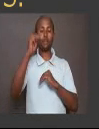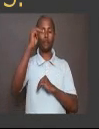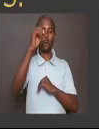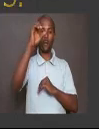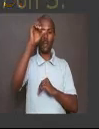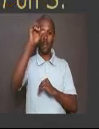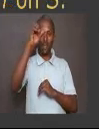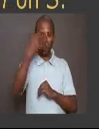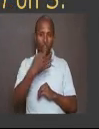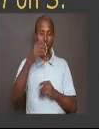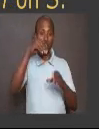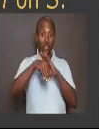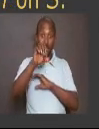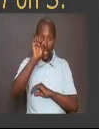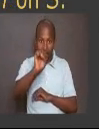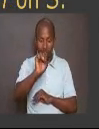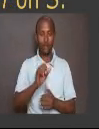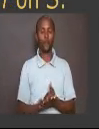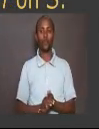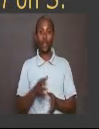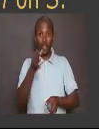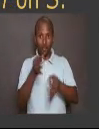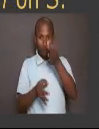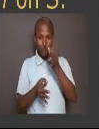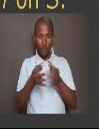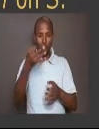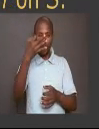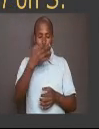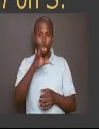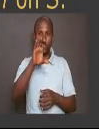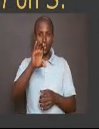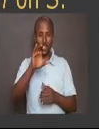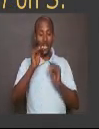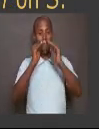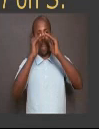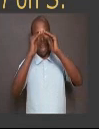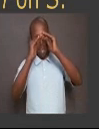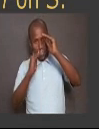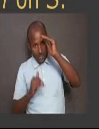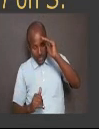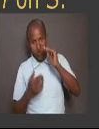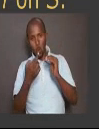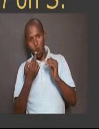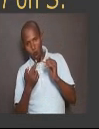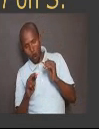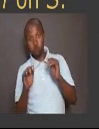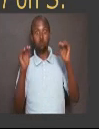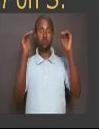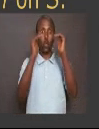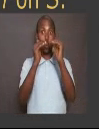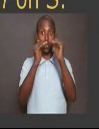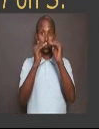on S. If f of c is less than or equal